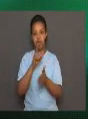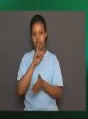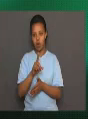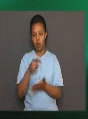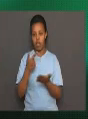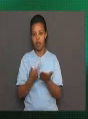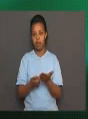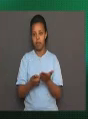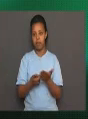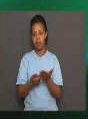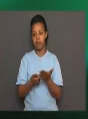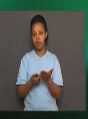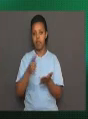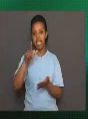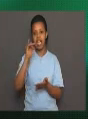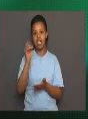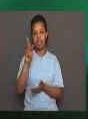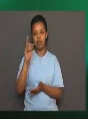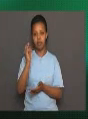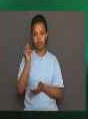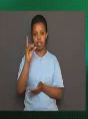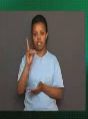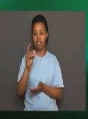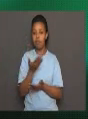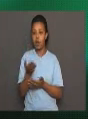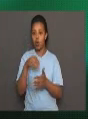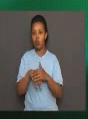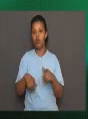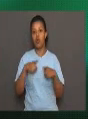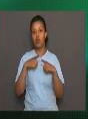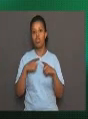the presence of lipids in a substance.